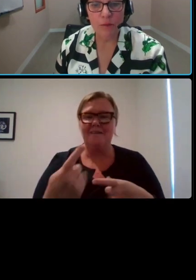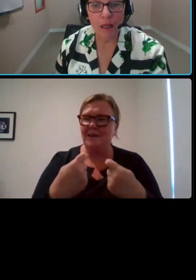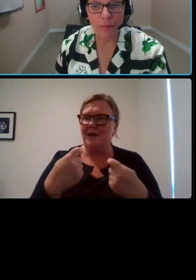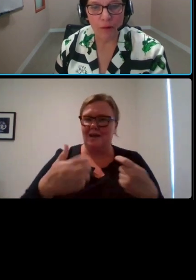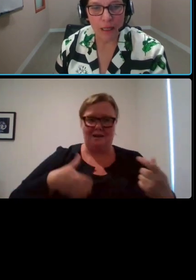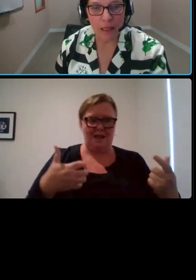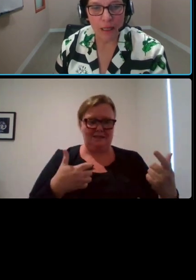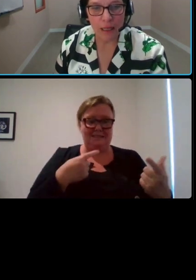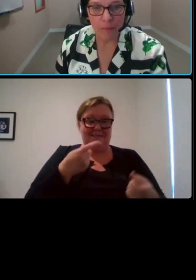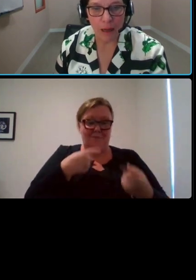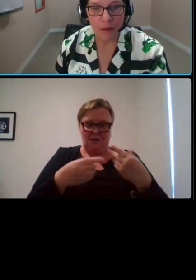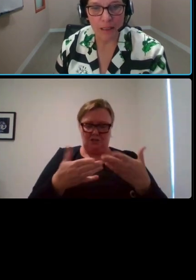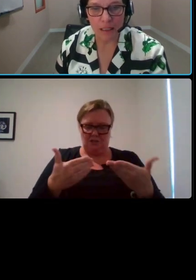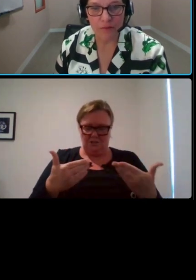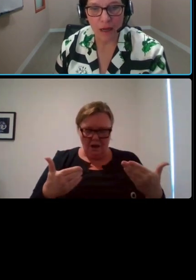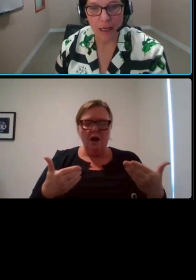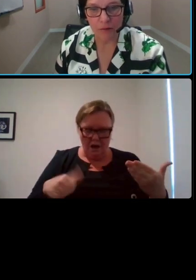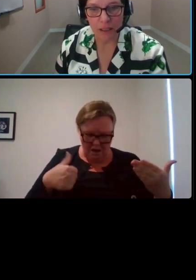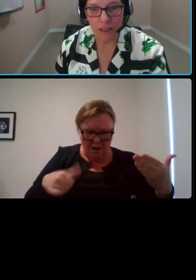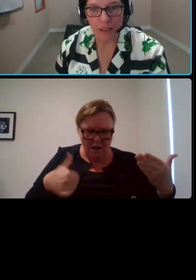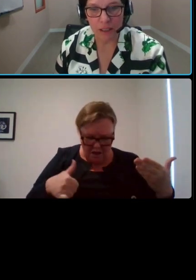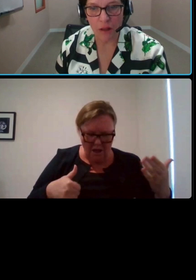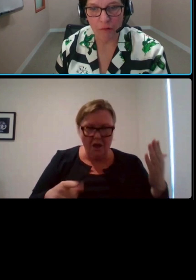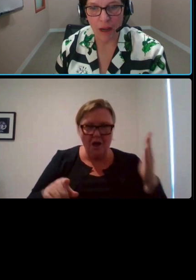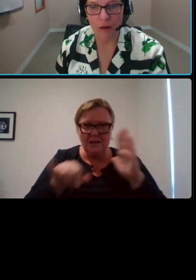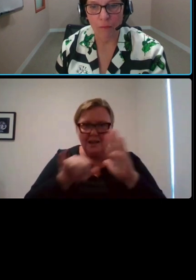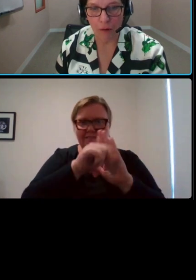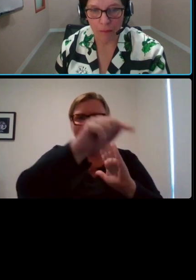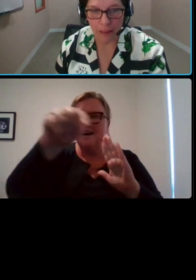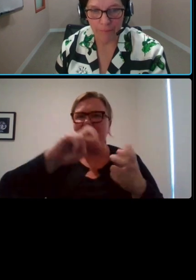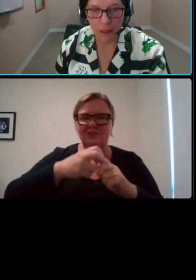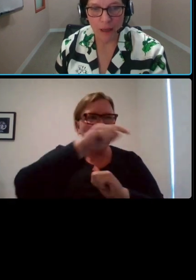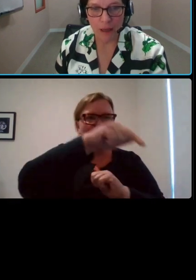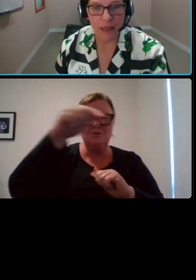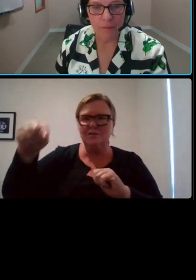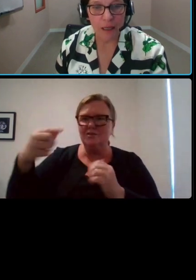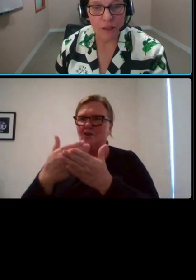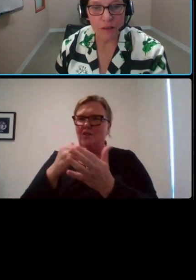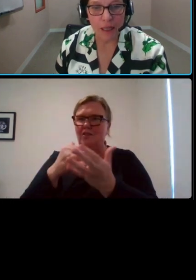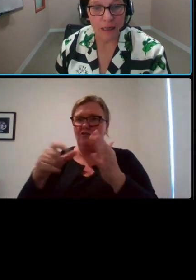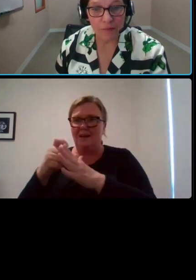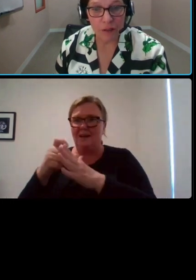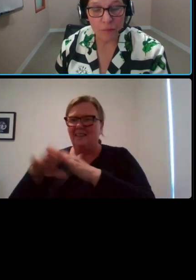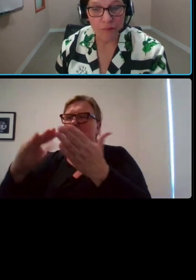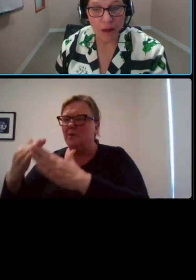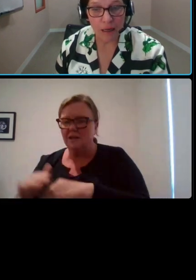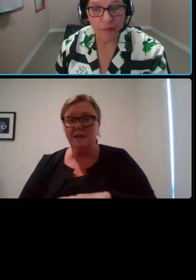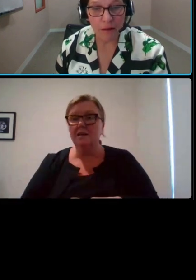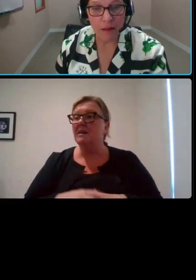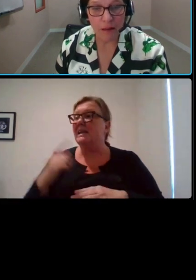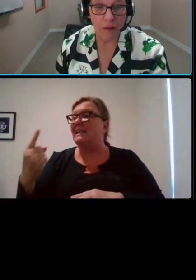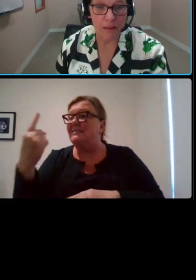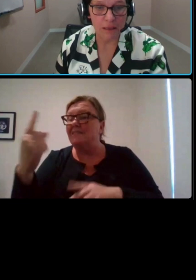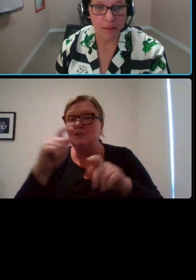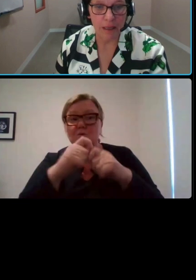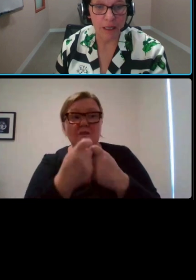The information will help the regulator and the department identify and address issues on the ground promptly. They can be issues at an individual provider